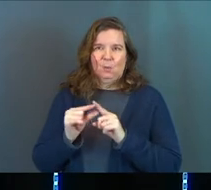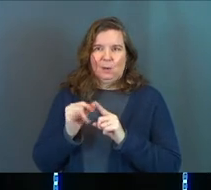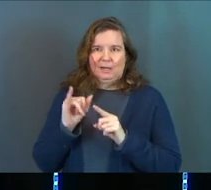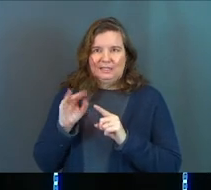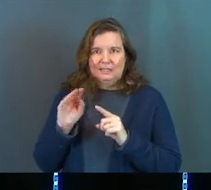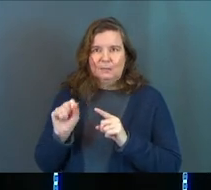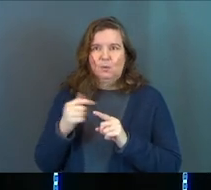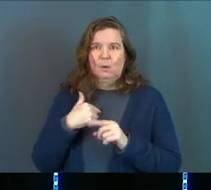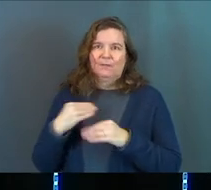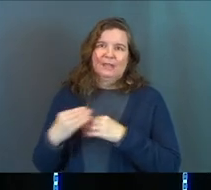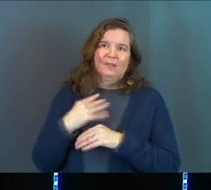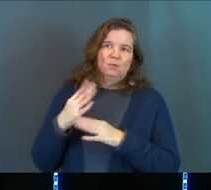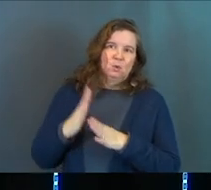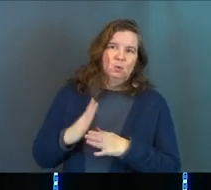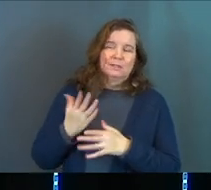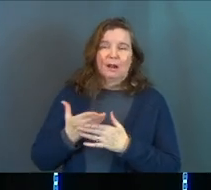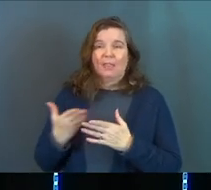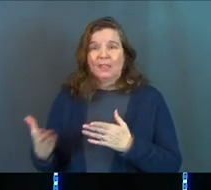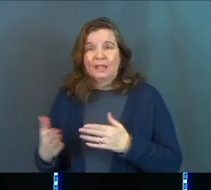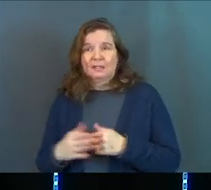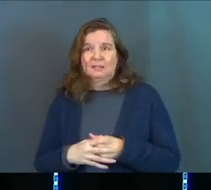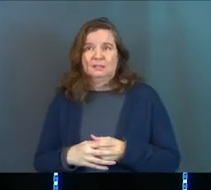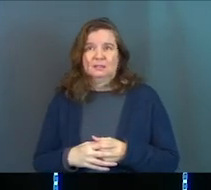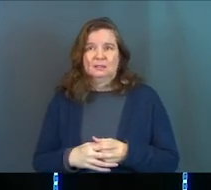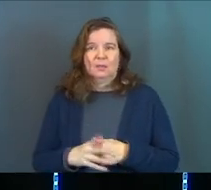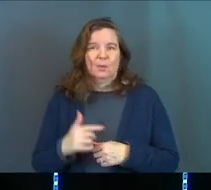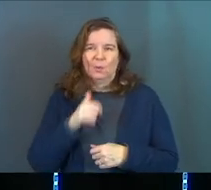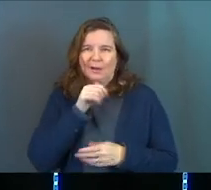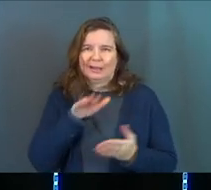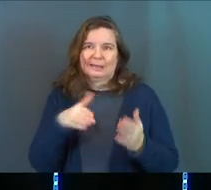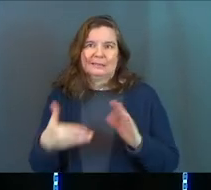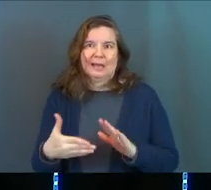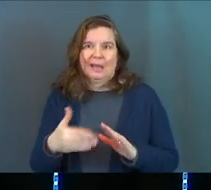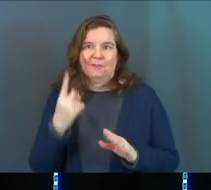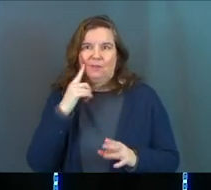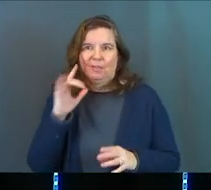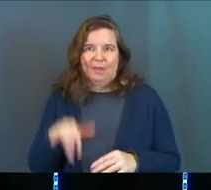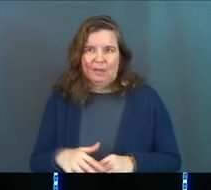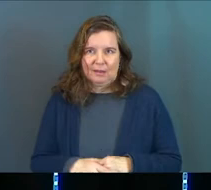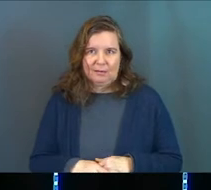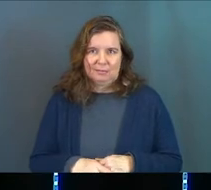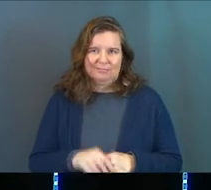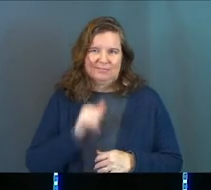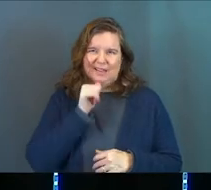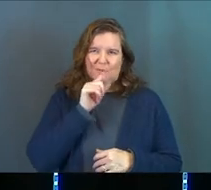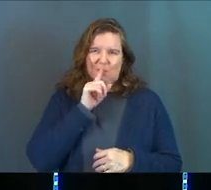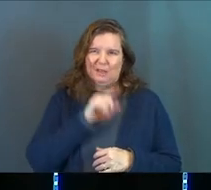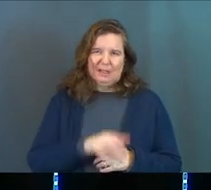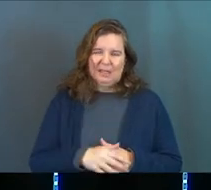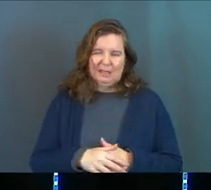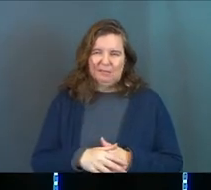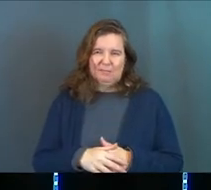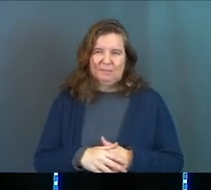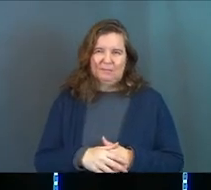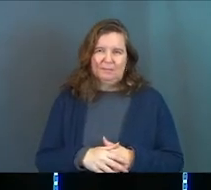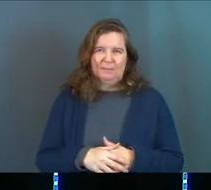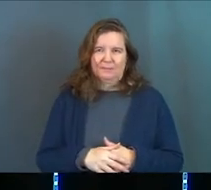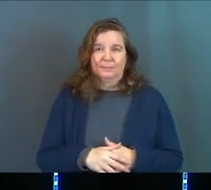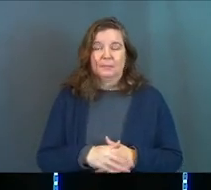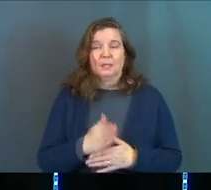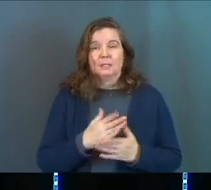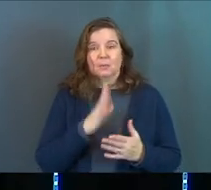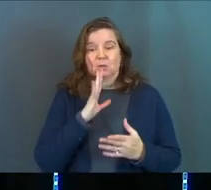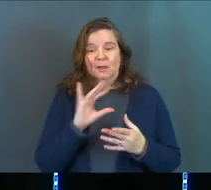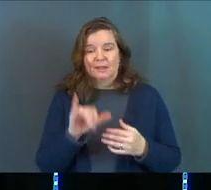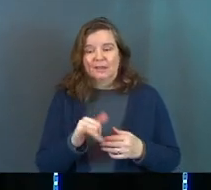all our influencers and our things, but we're not going to die and suffer for them. Not really. And